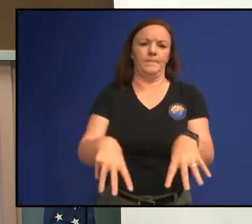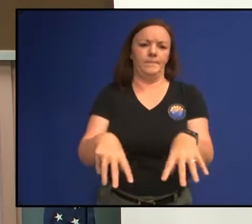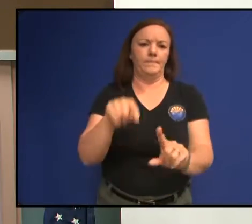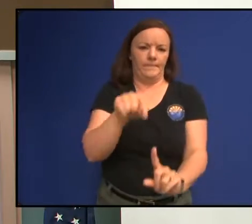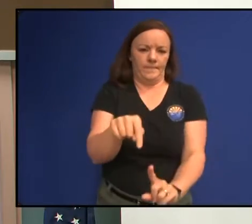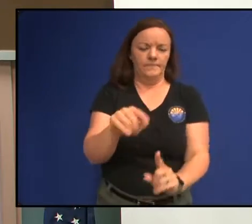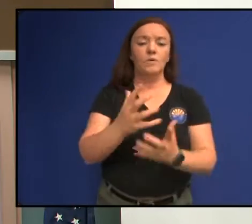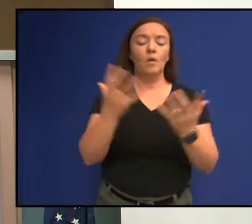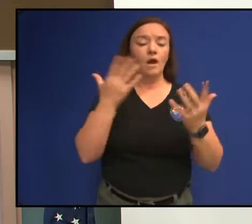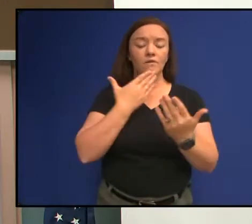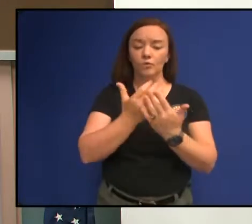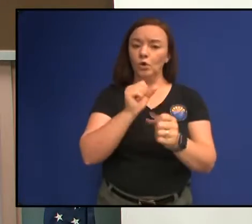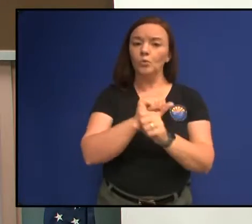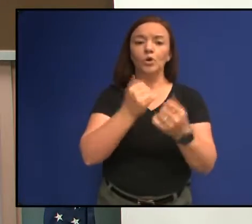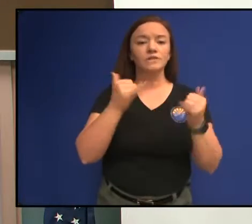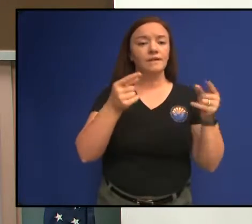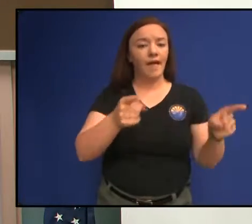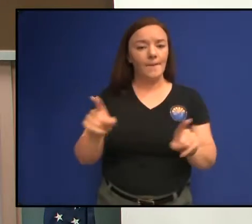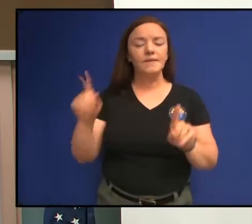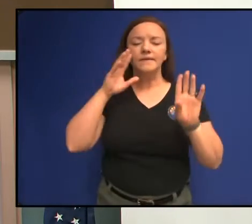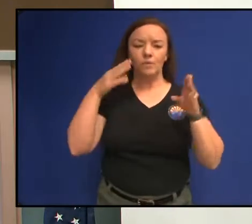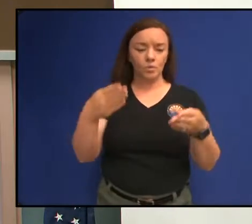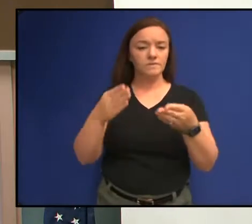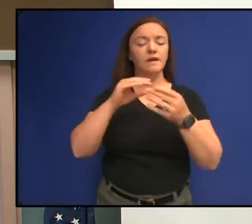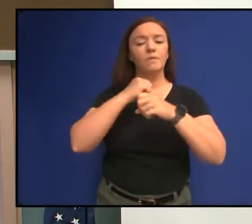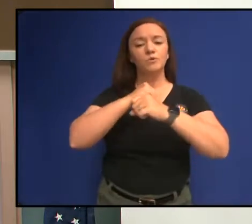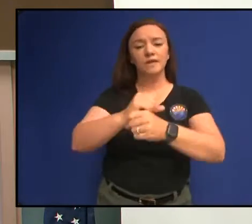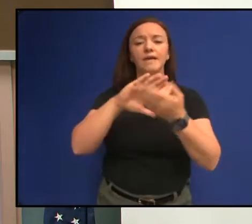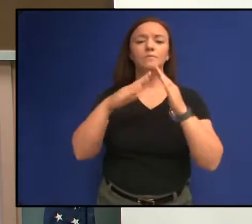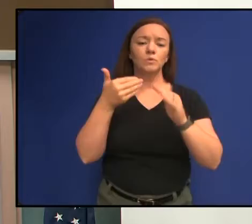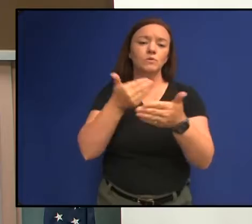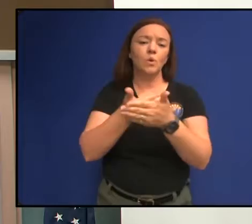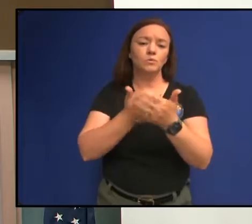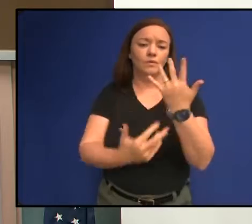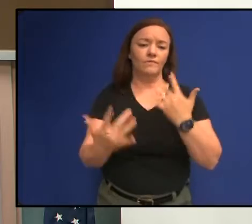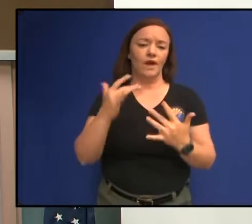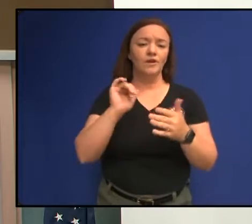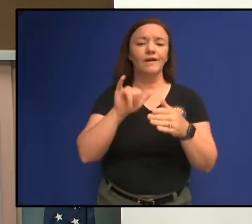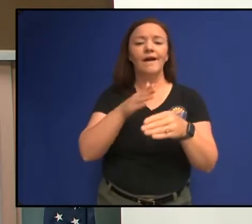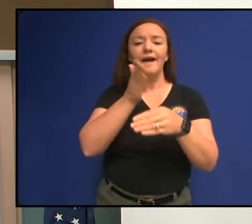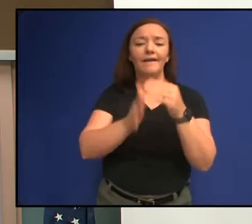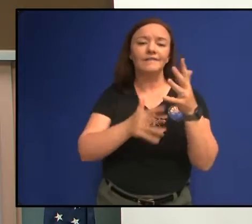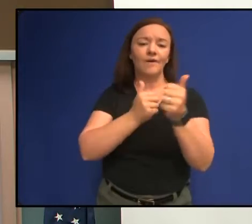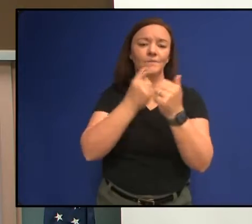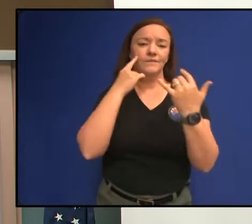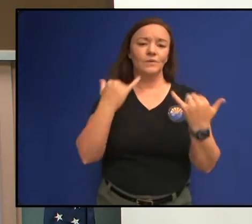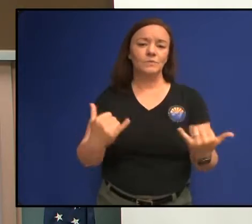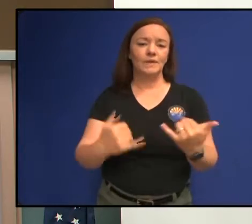happening. We're still focused on protecting the communities that are closest to the fire. And that's your update for today.